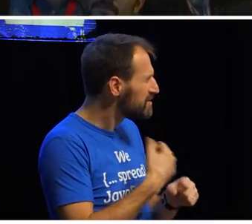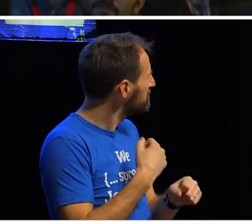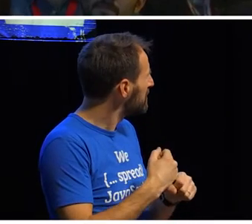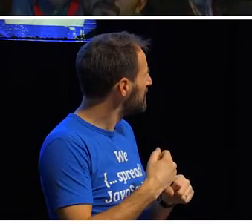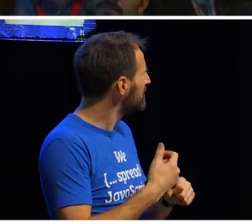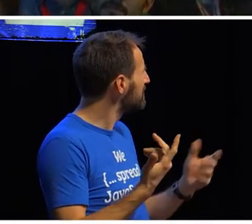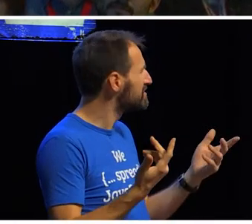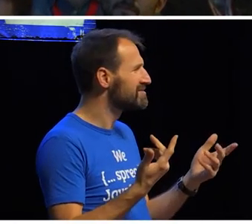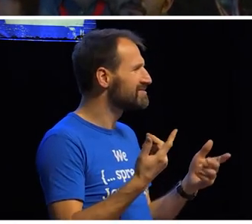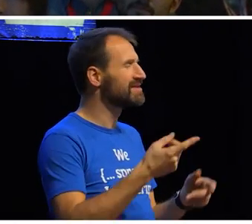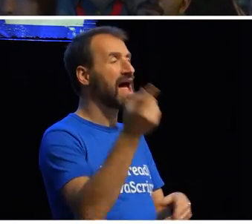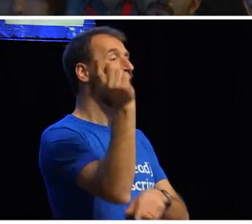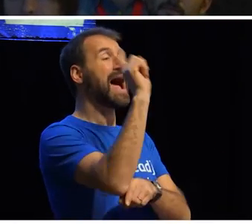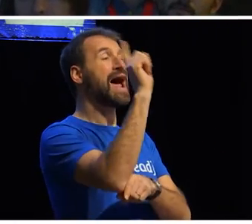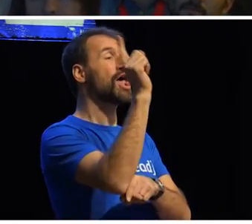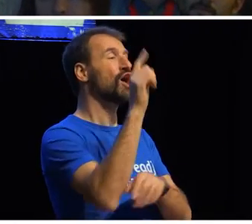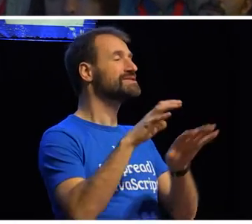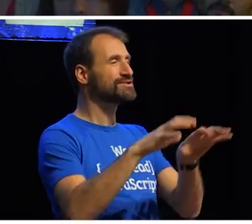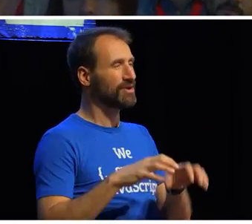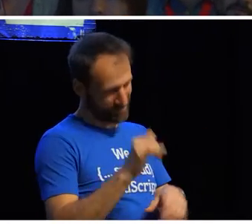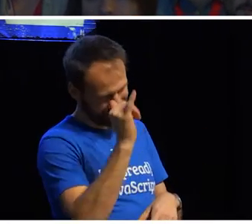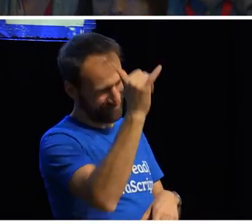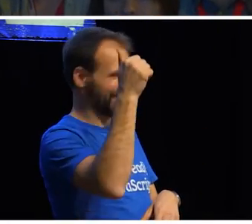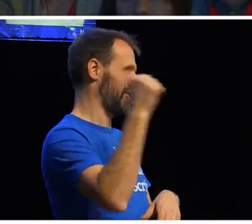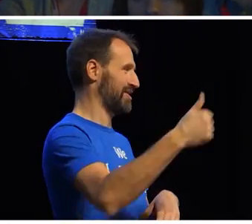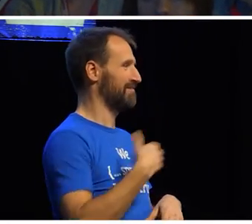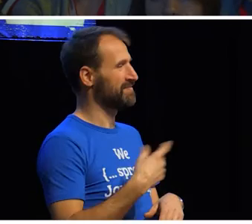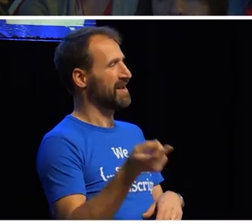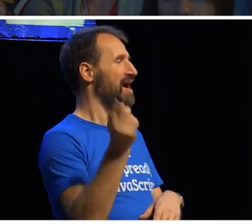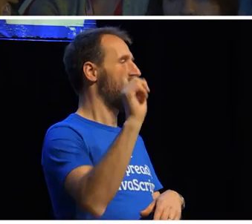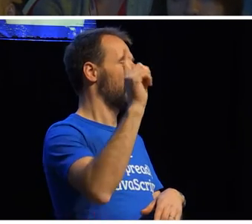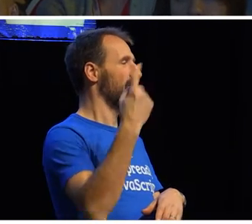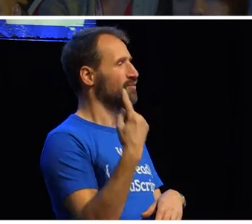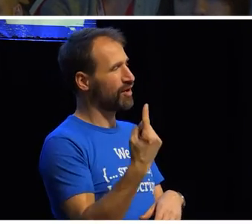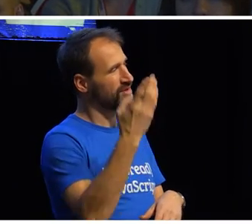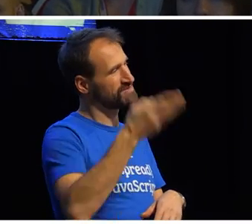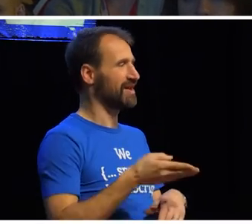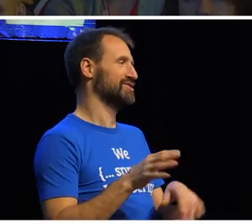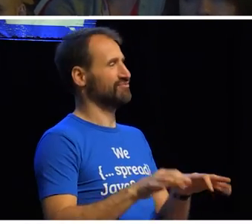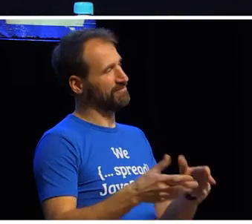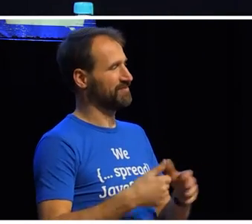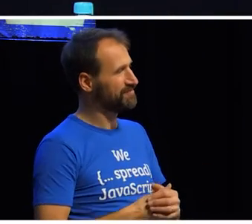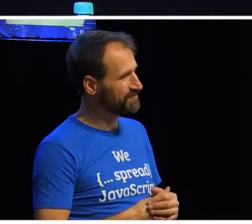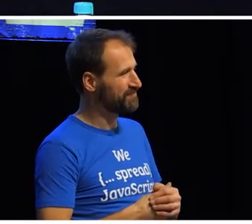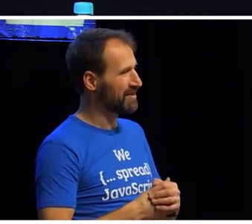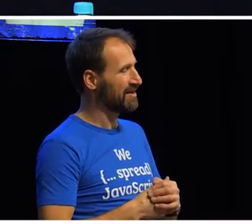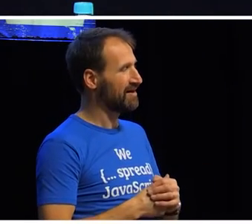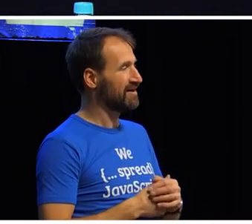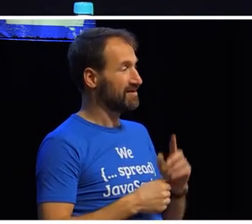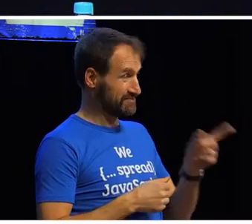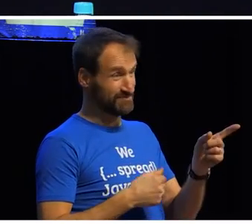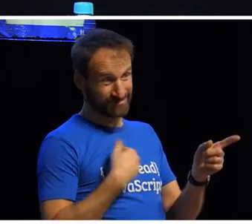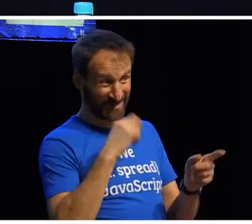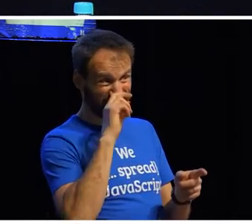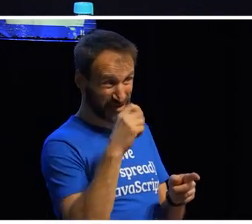yeah an alert script so we're gonna try to do something like this will say alert one slash script and we'll try to